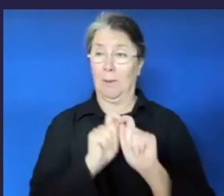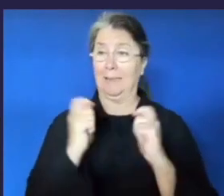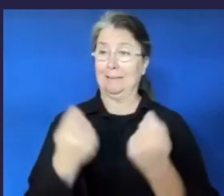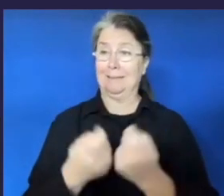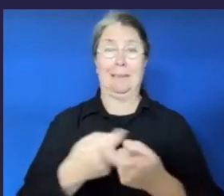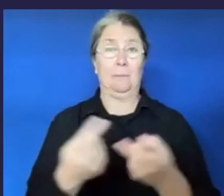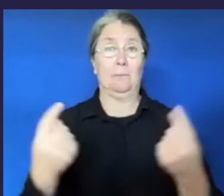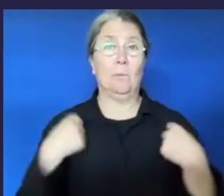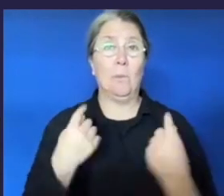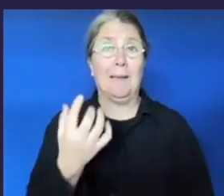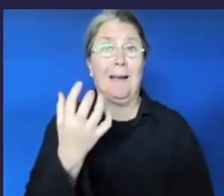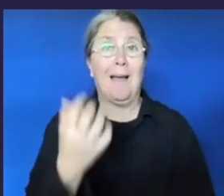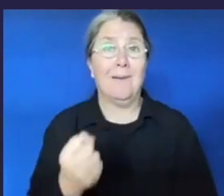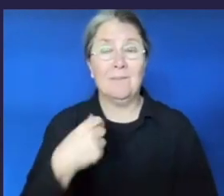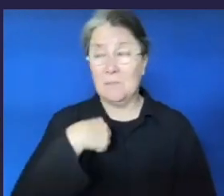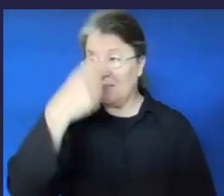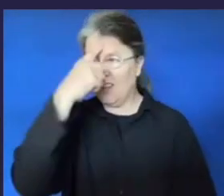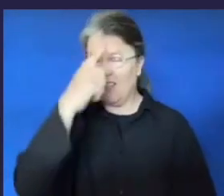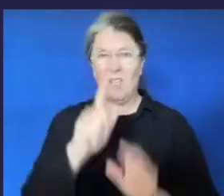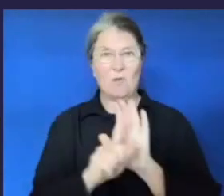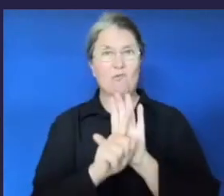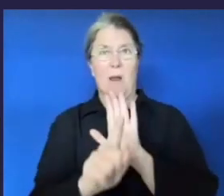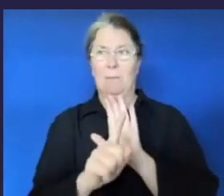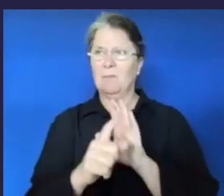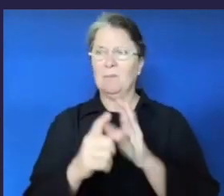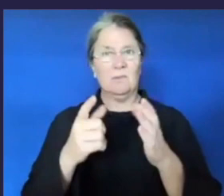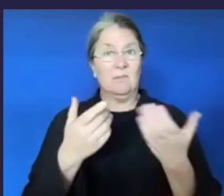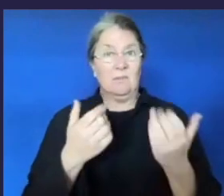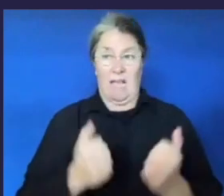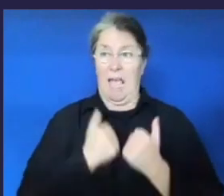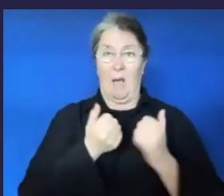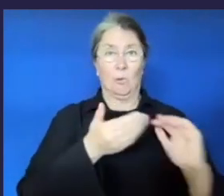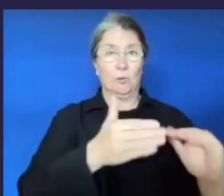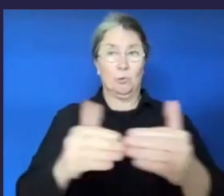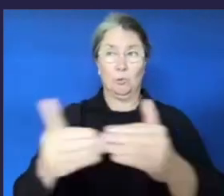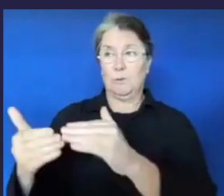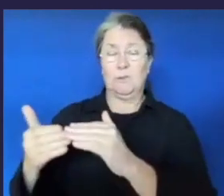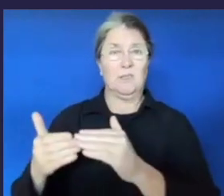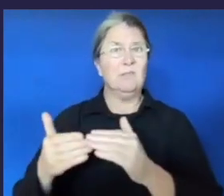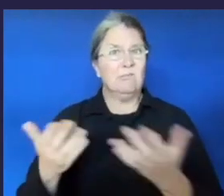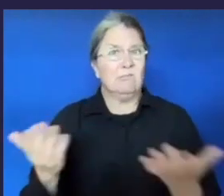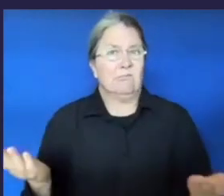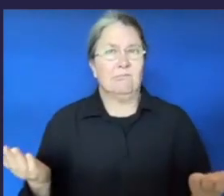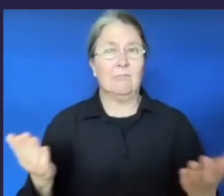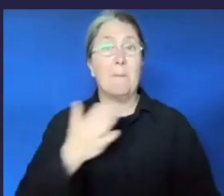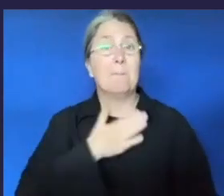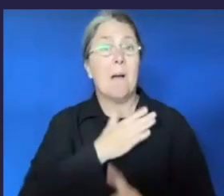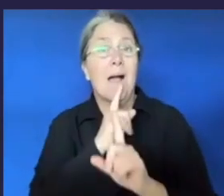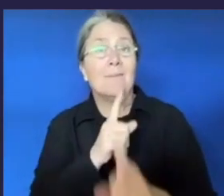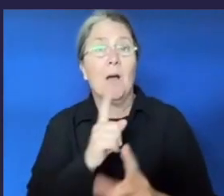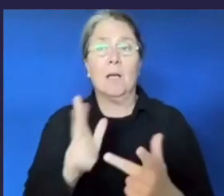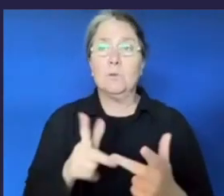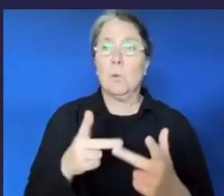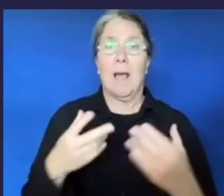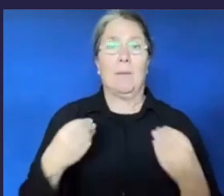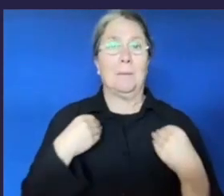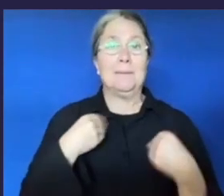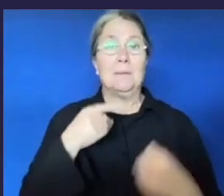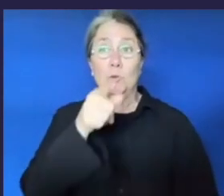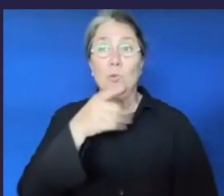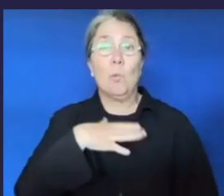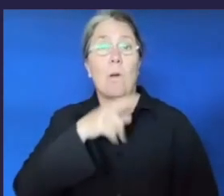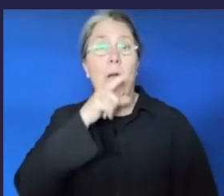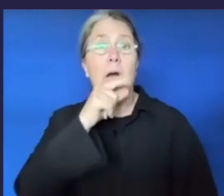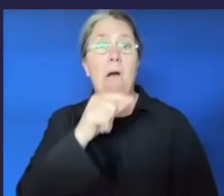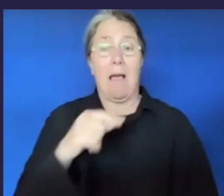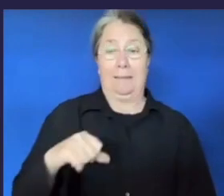that it represents, a wide section of the community. My advice to other businesses looking to hire someone with a disability is really